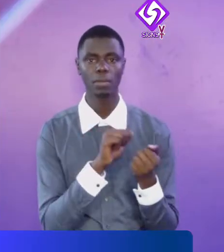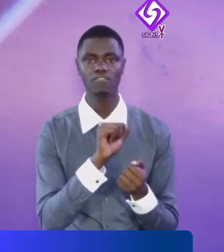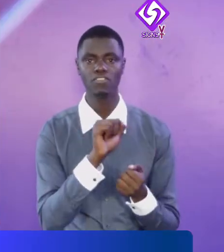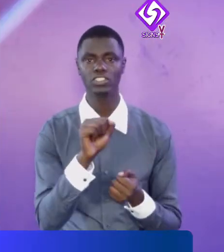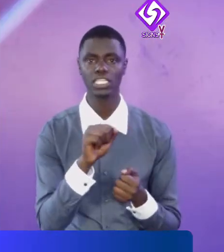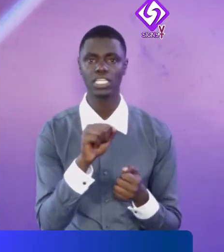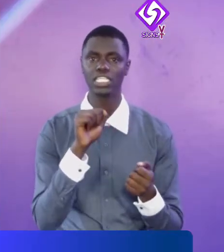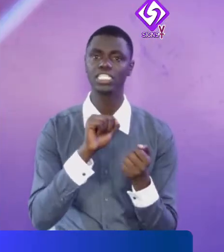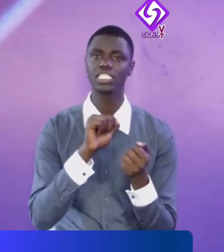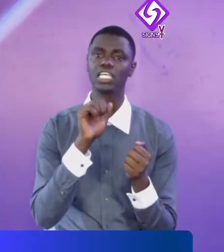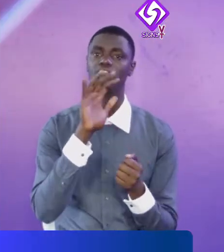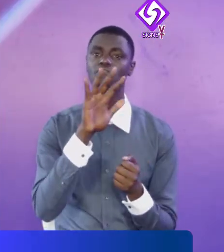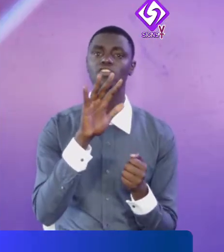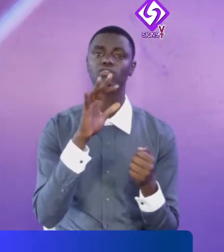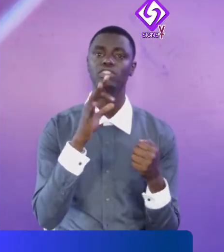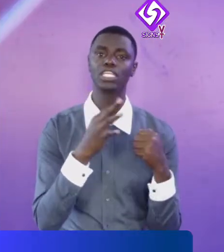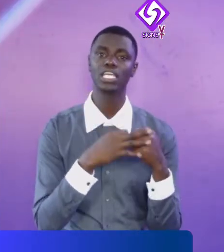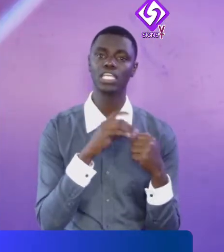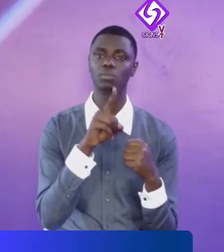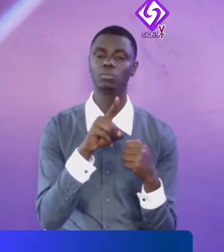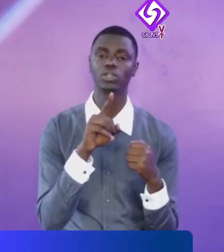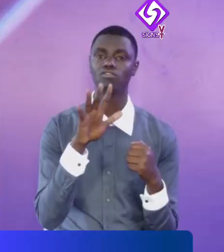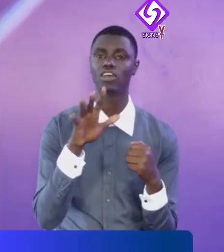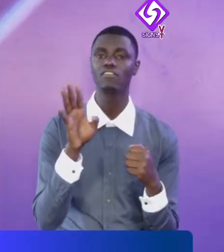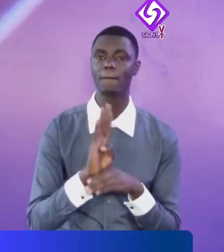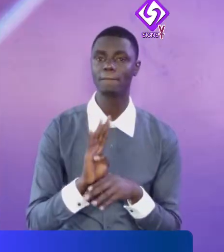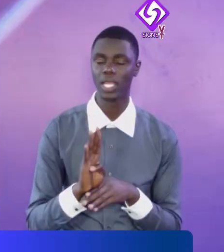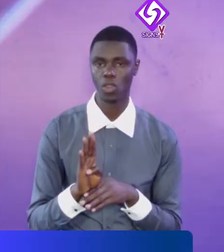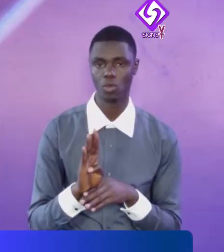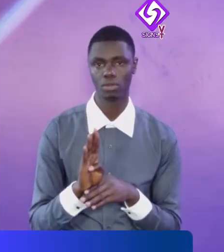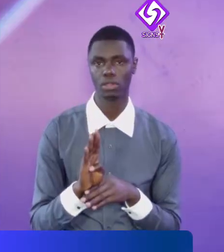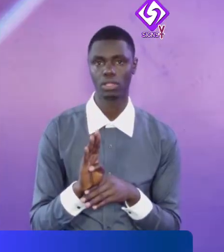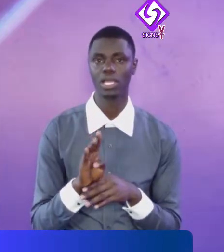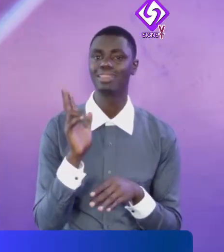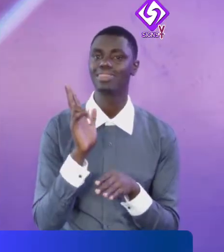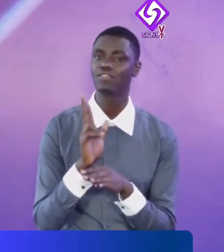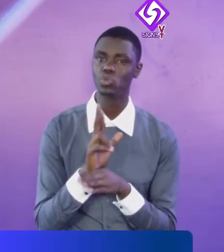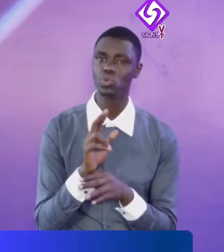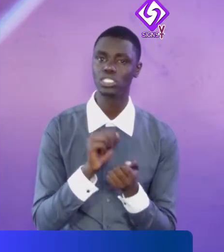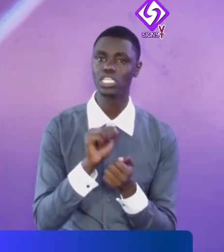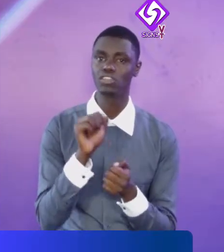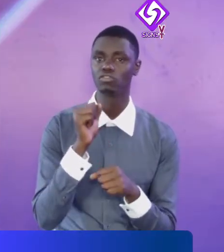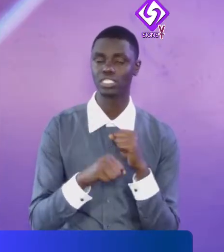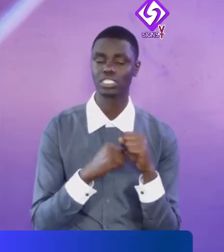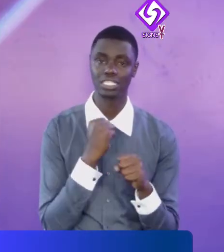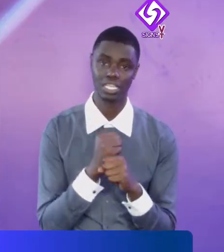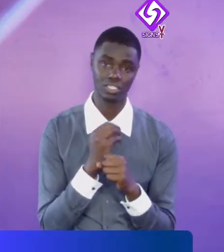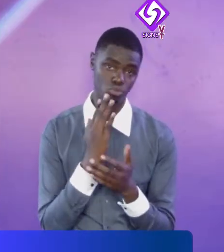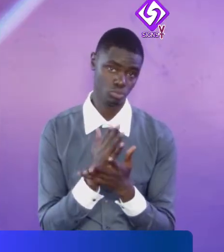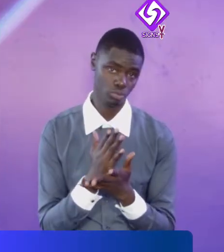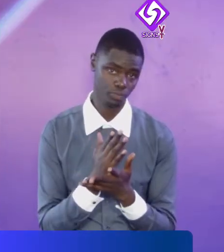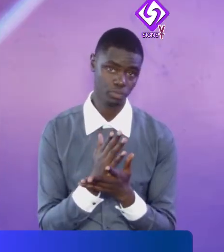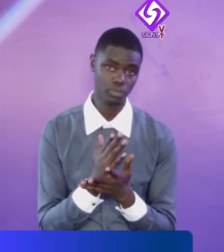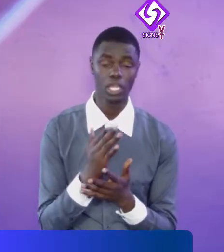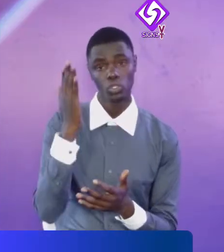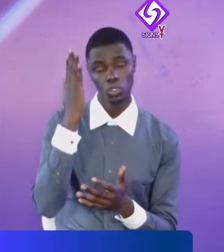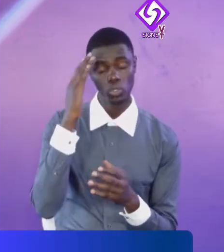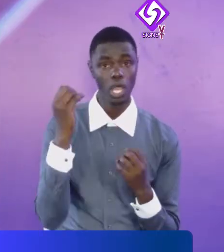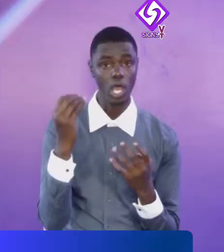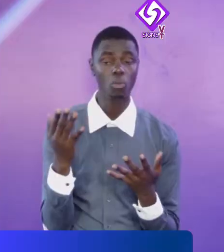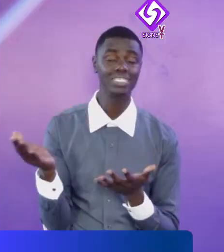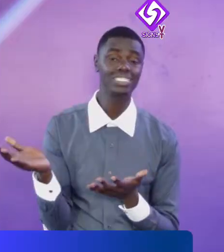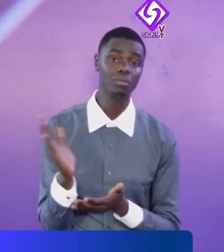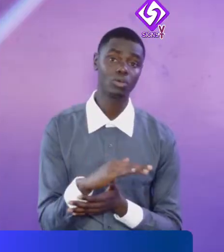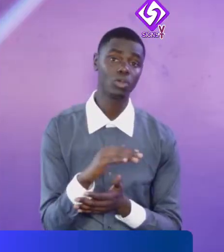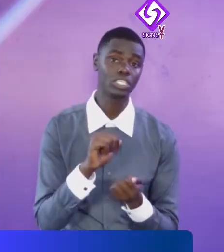is 58.5 billion shillings. They have spent in 15 years, isn't it? Do you know how much they have recovered